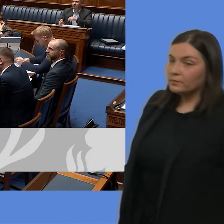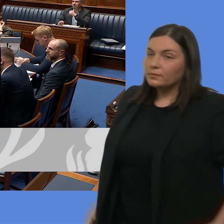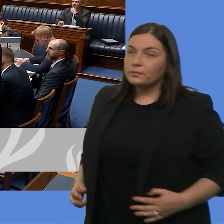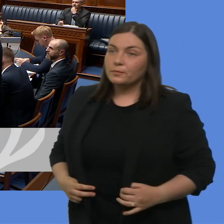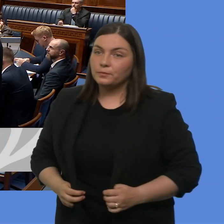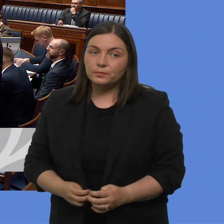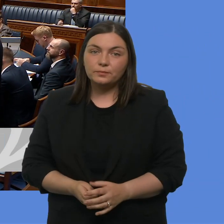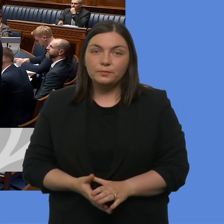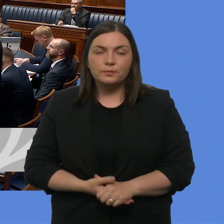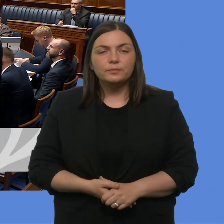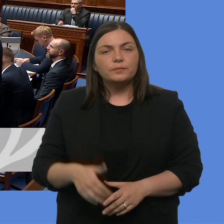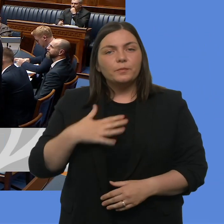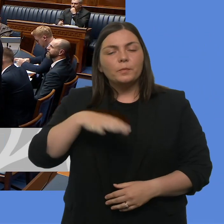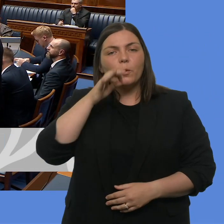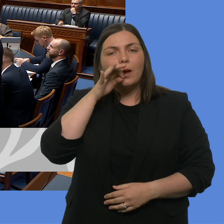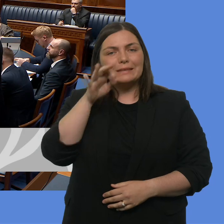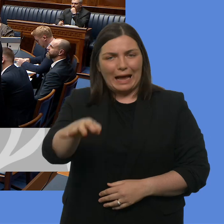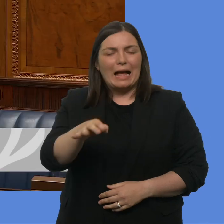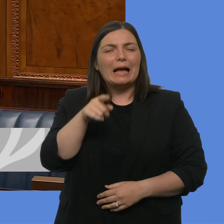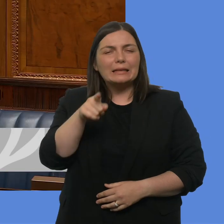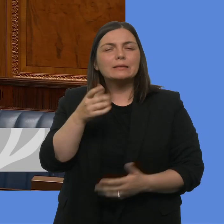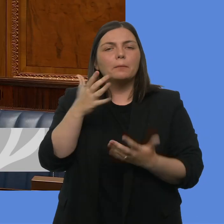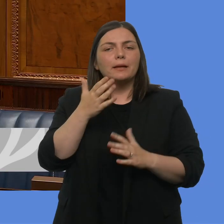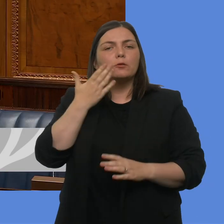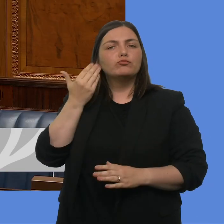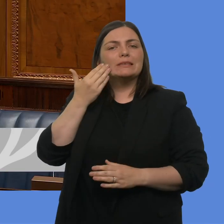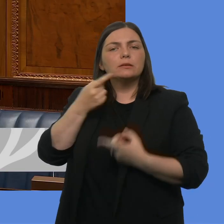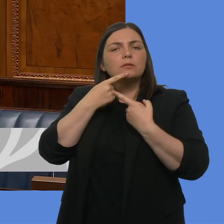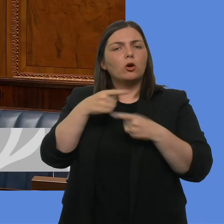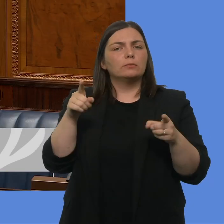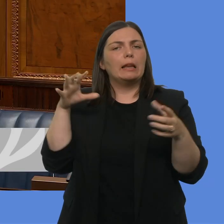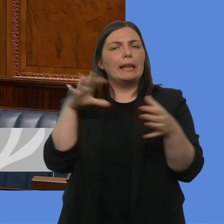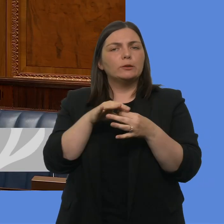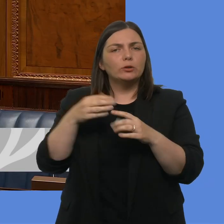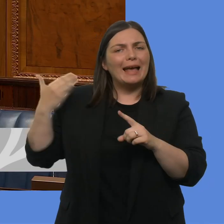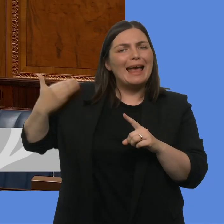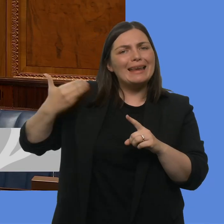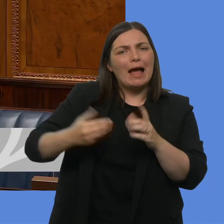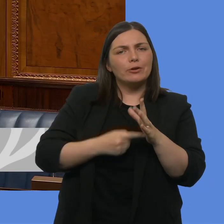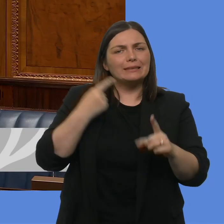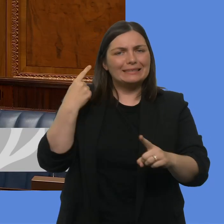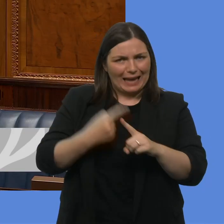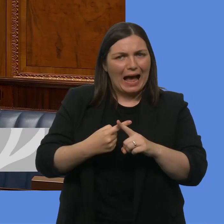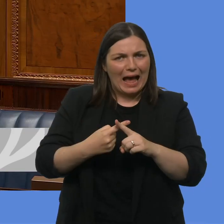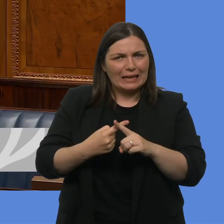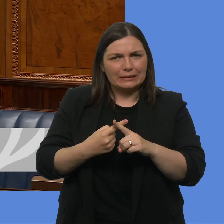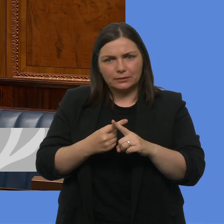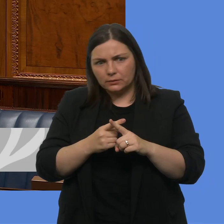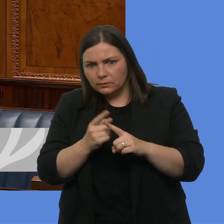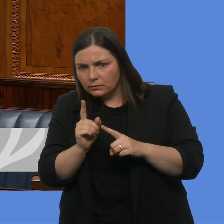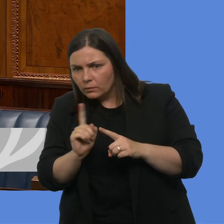Minister, could I ask, just in light of the recent announcements around the inheritance tax and the implication of that inheritance tax